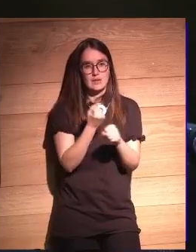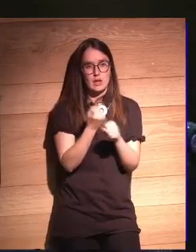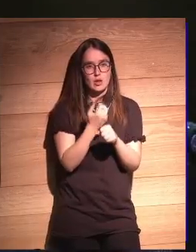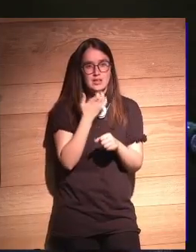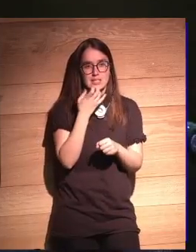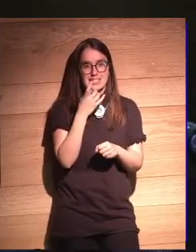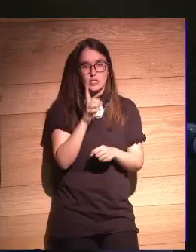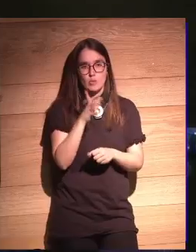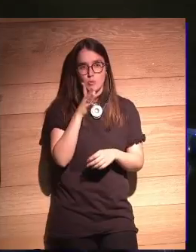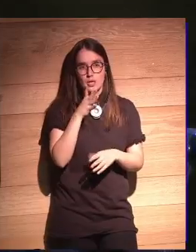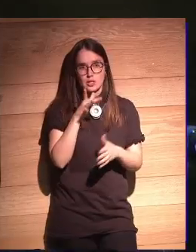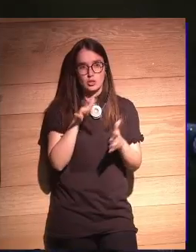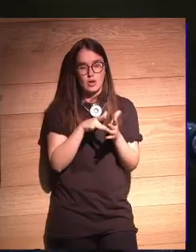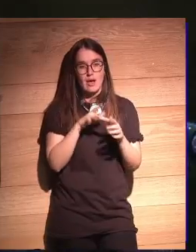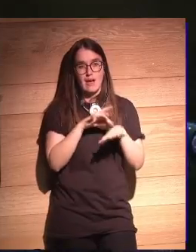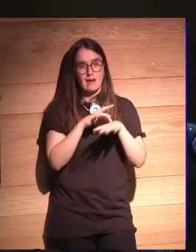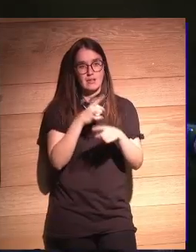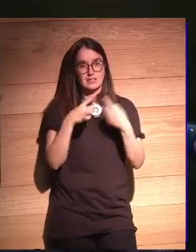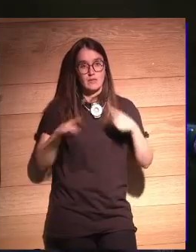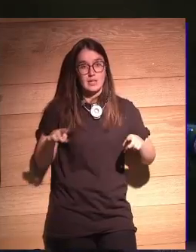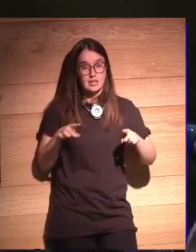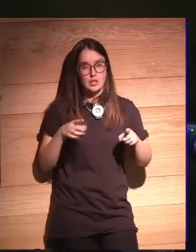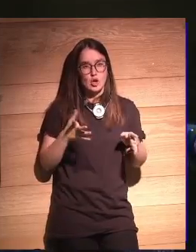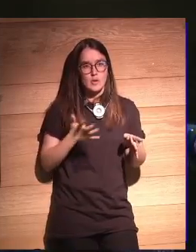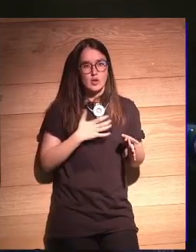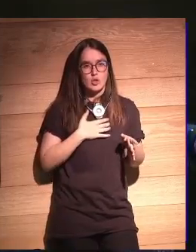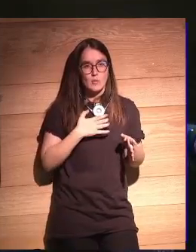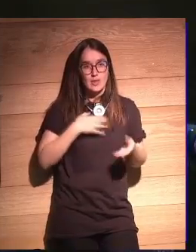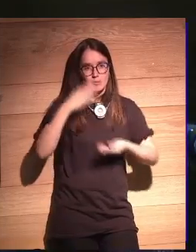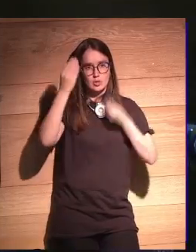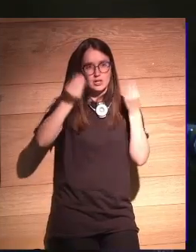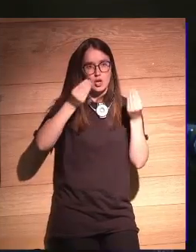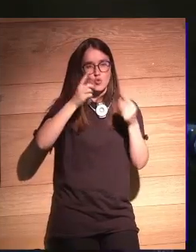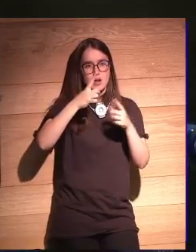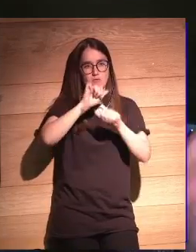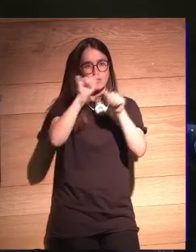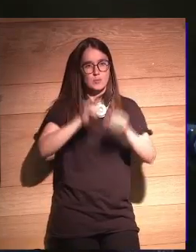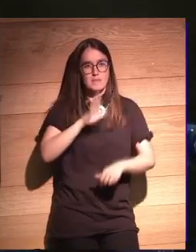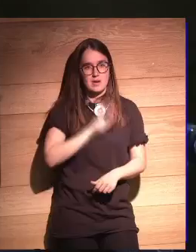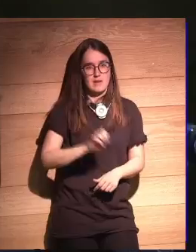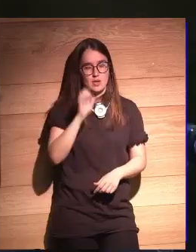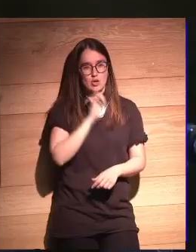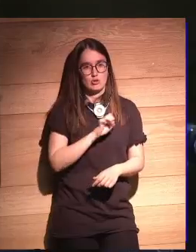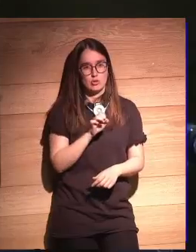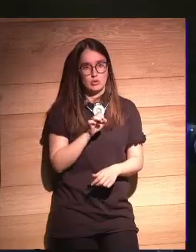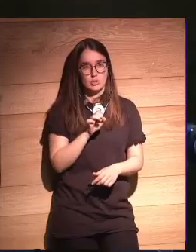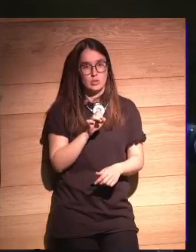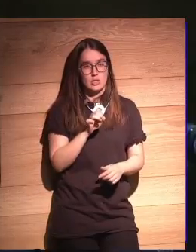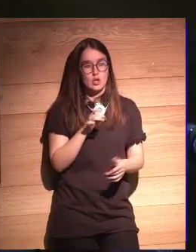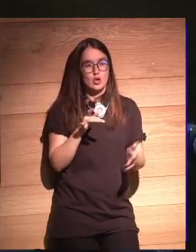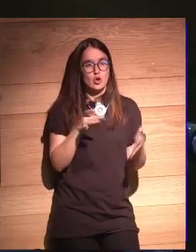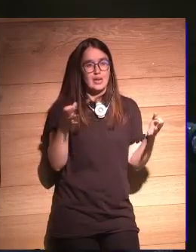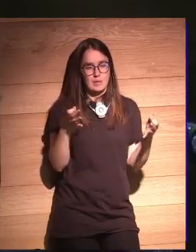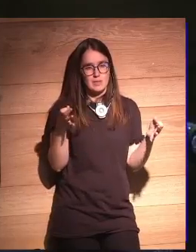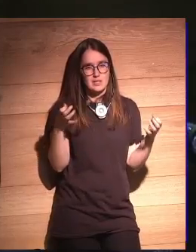approach this from different perspectives, not because I believe that these are working class, but because I think that these are two different agents, and one